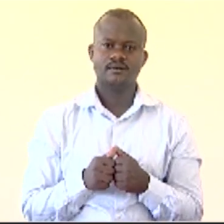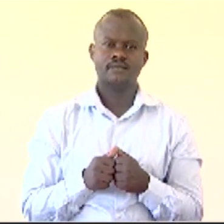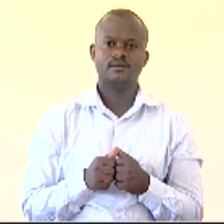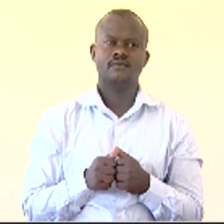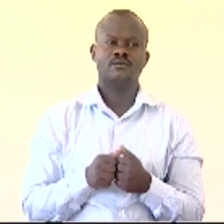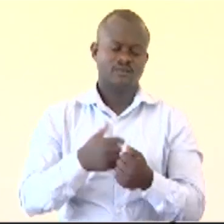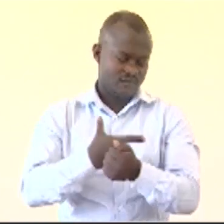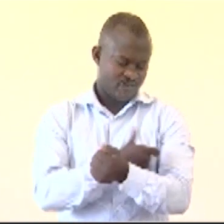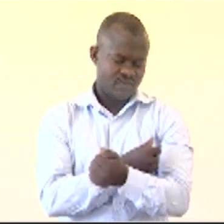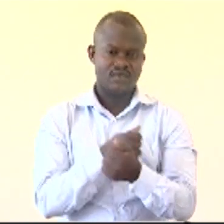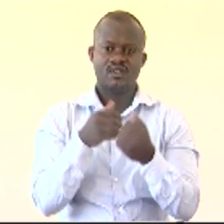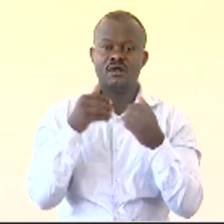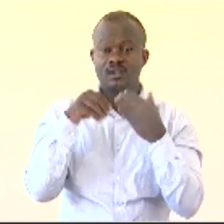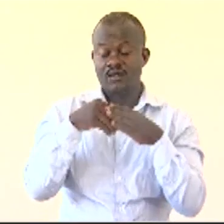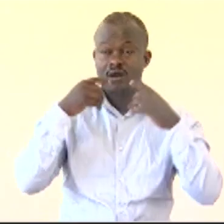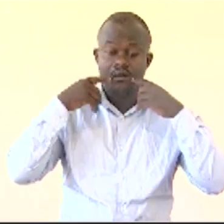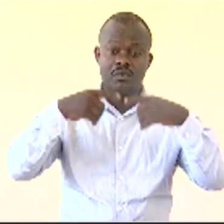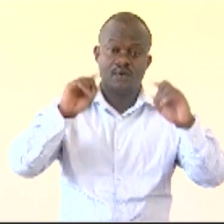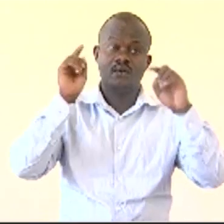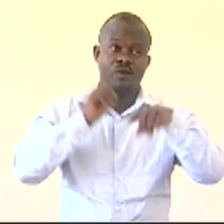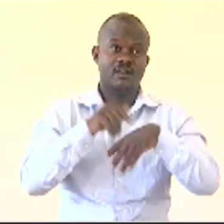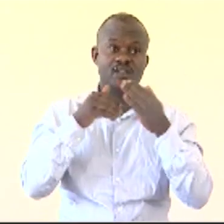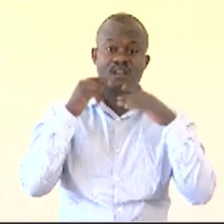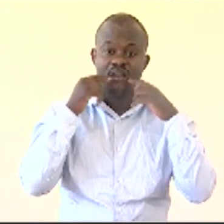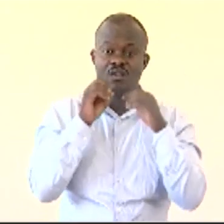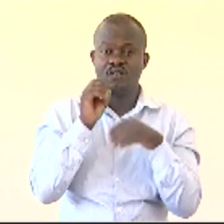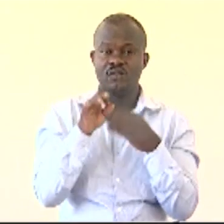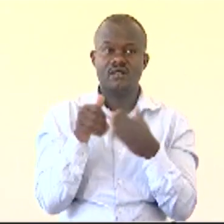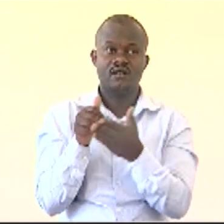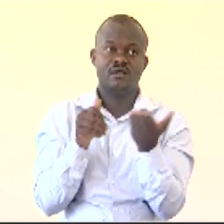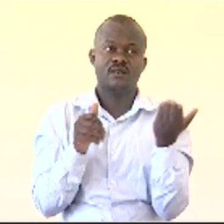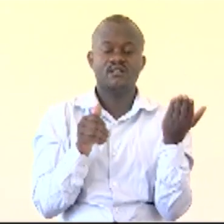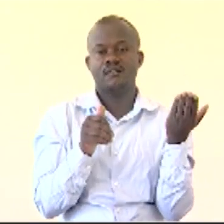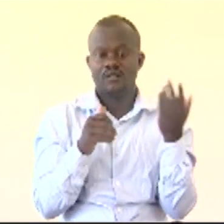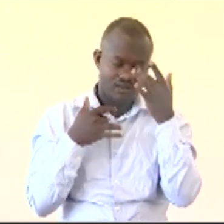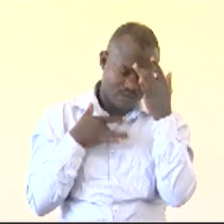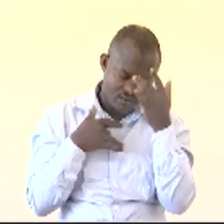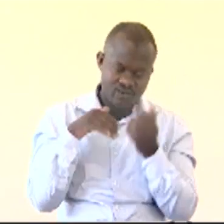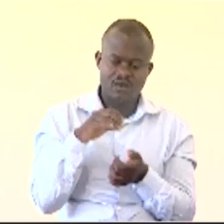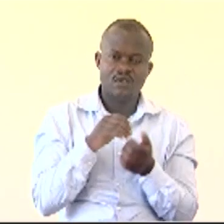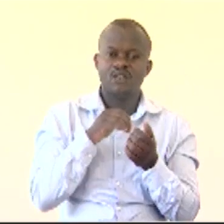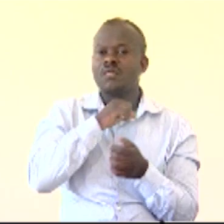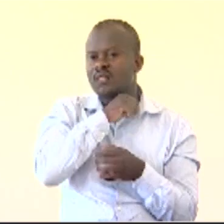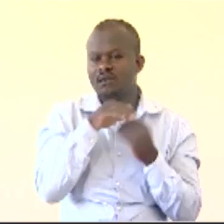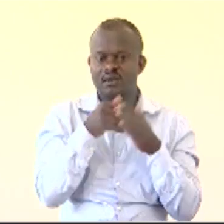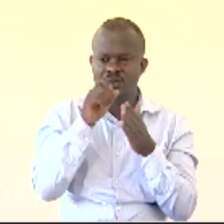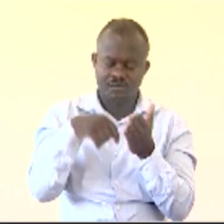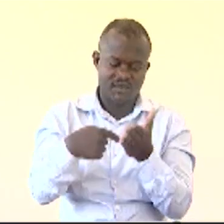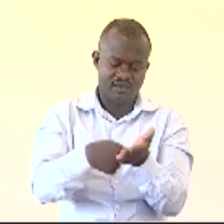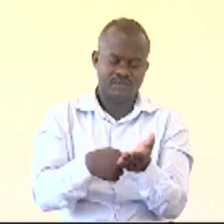Vaccination in cases of outbreak, when there's an outbreak of the pandemic of cholera, there should be